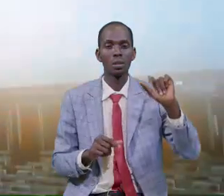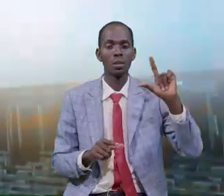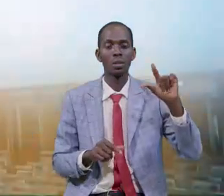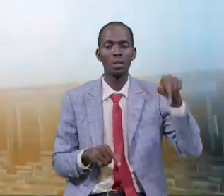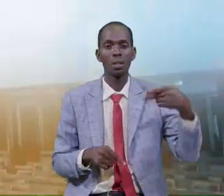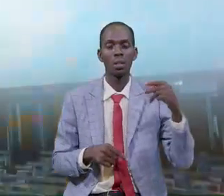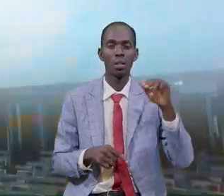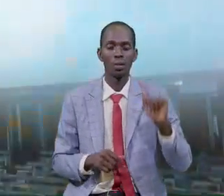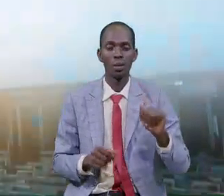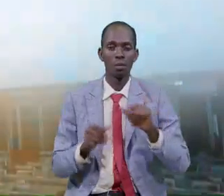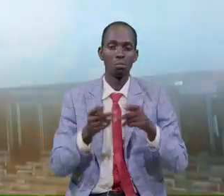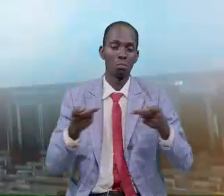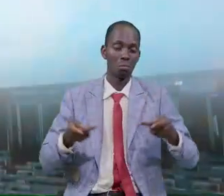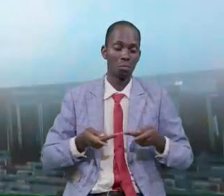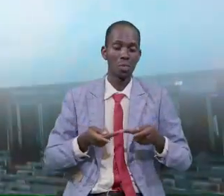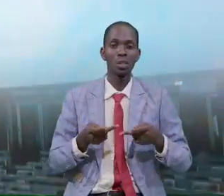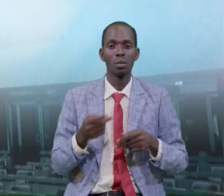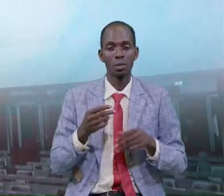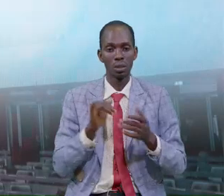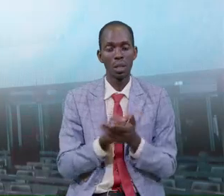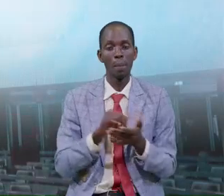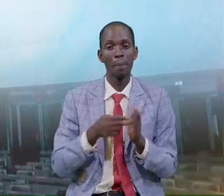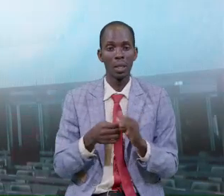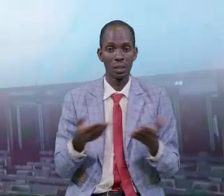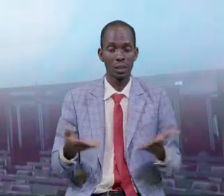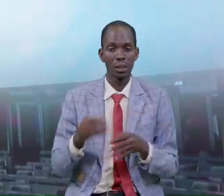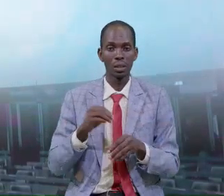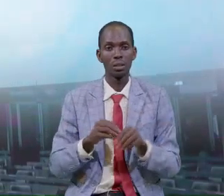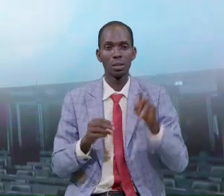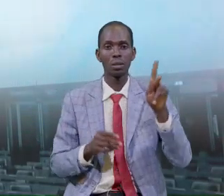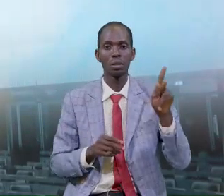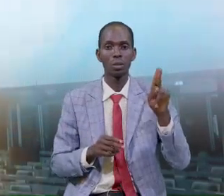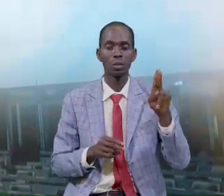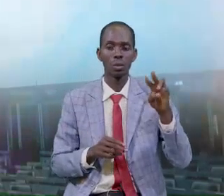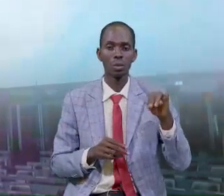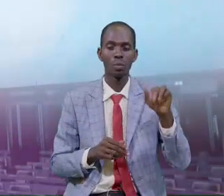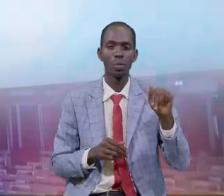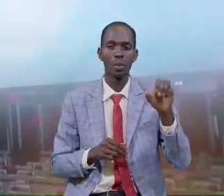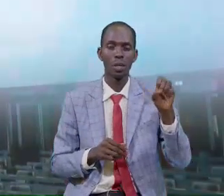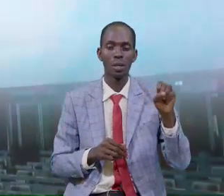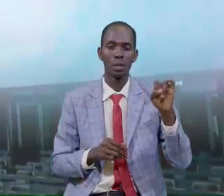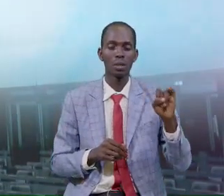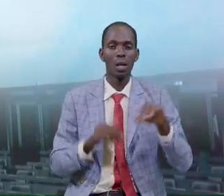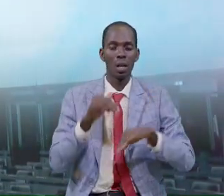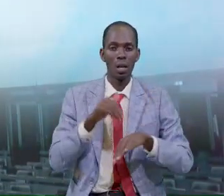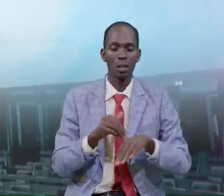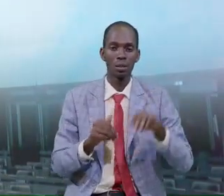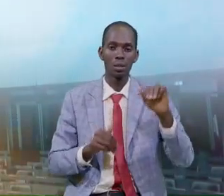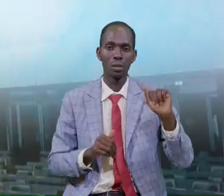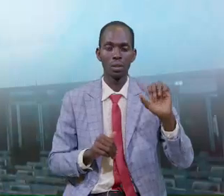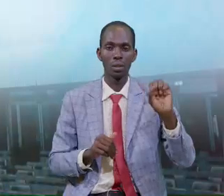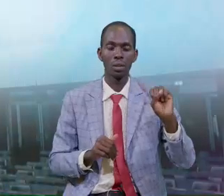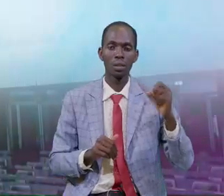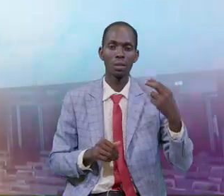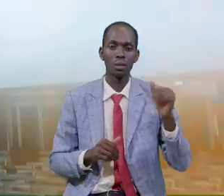is Alpha Location. It's a Kumasi ahanaye Alpha Location. Ashanti region, Alpha Location. Asante Memu